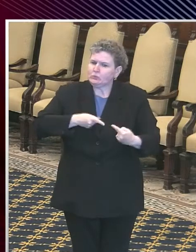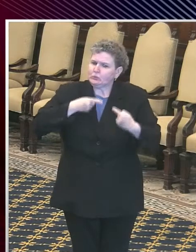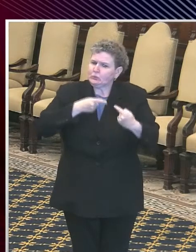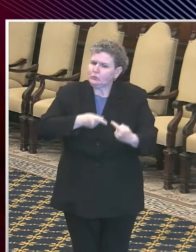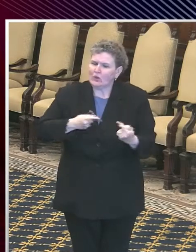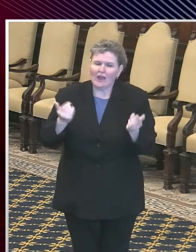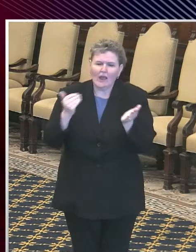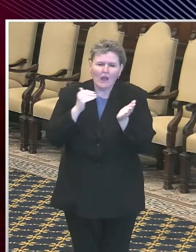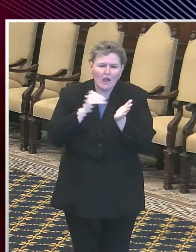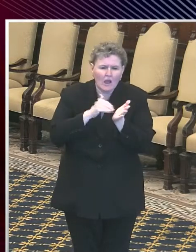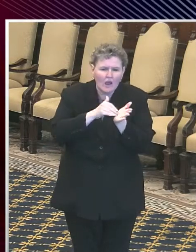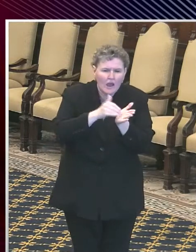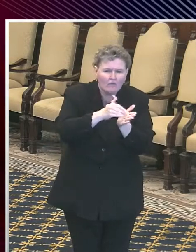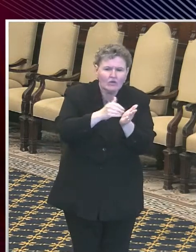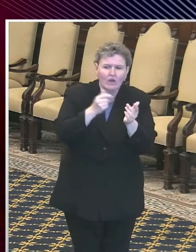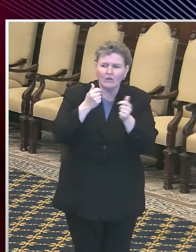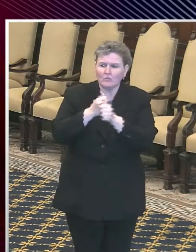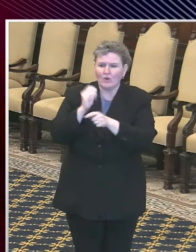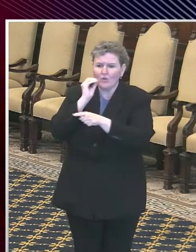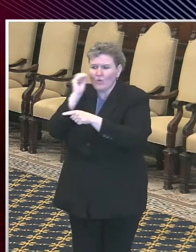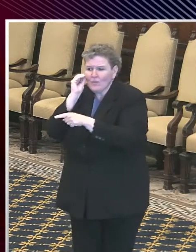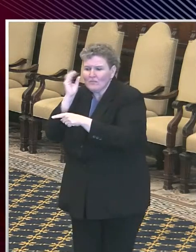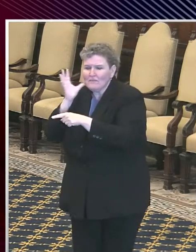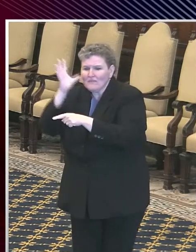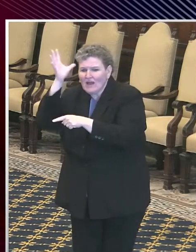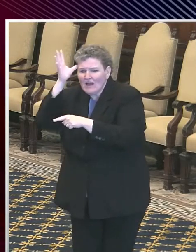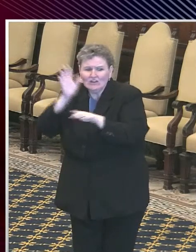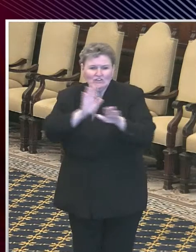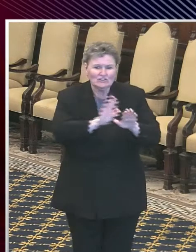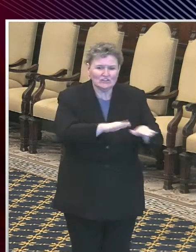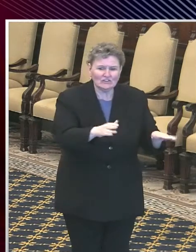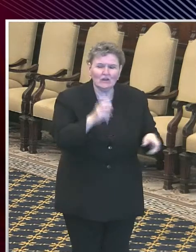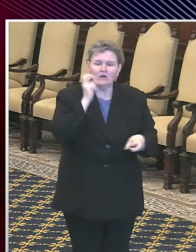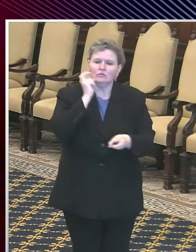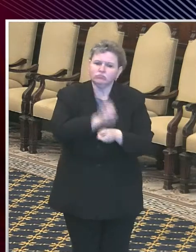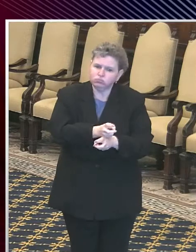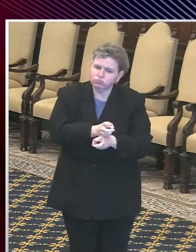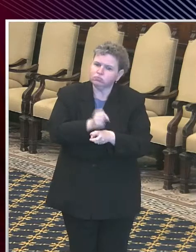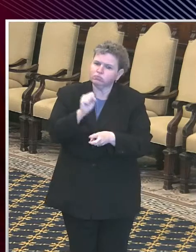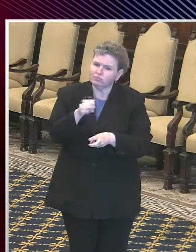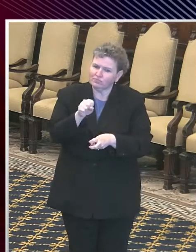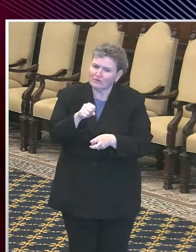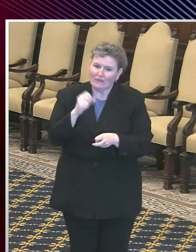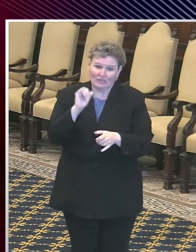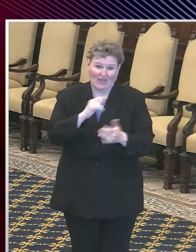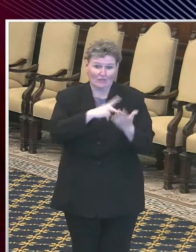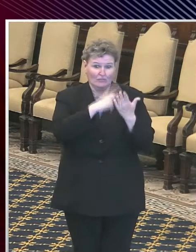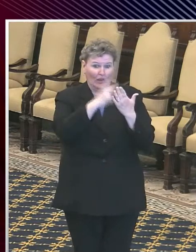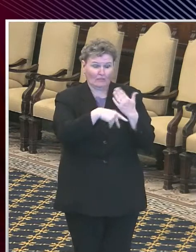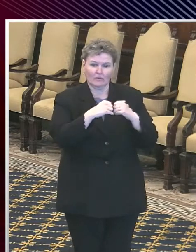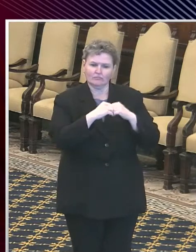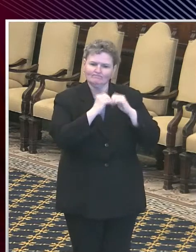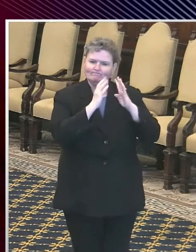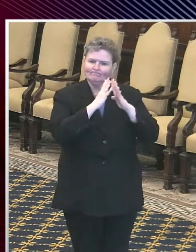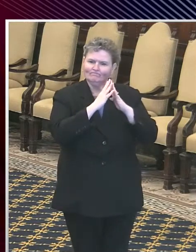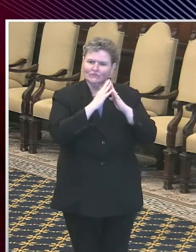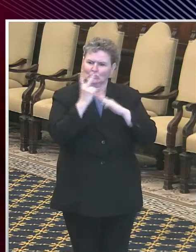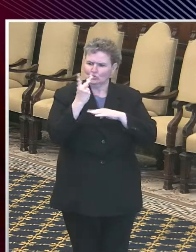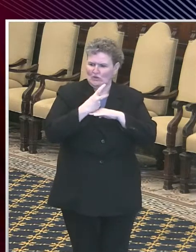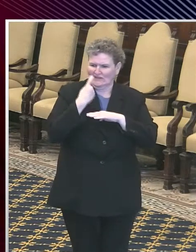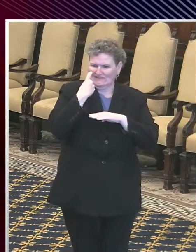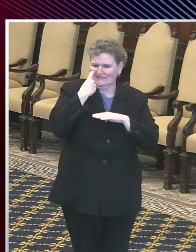and the district recognize the mental and emotional toll this pandemic and the subsequent closing of schools may be having on our students,